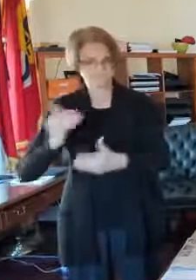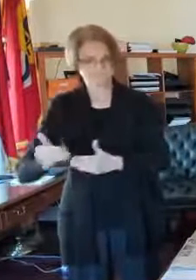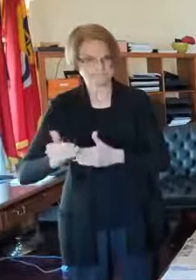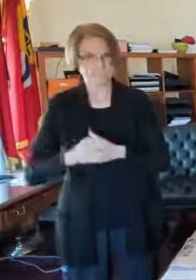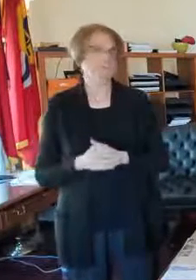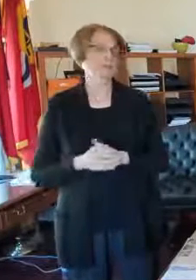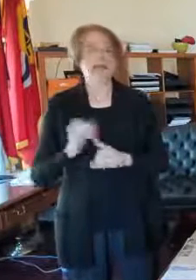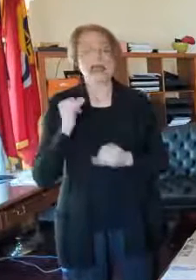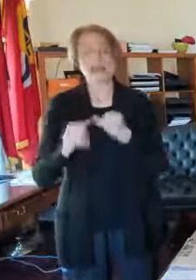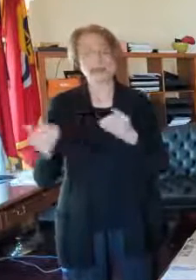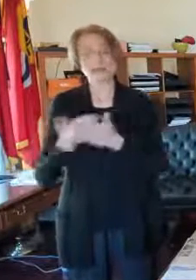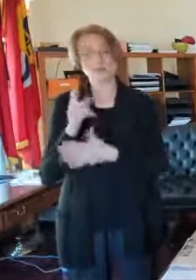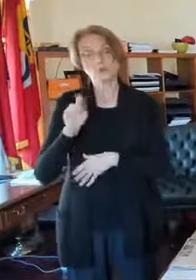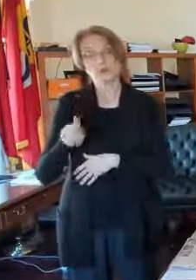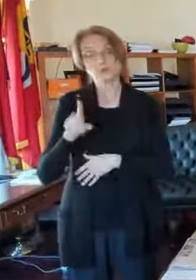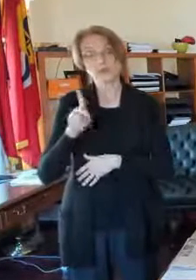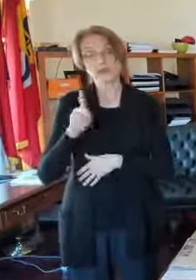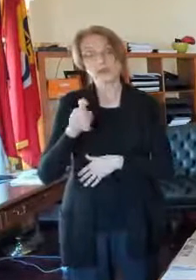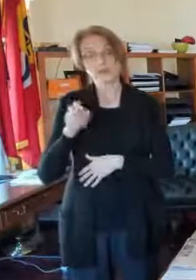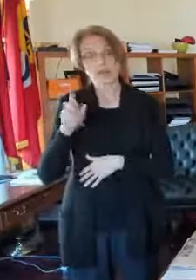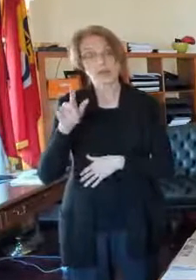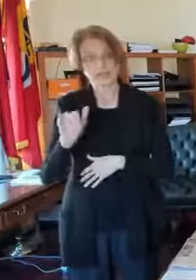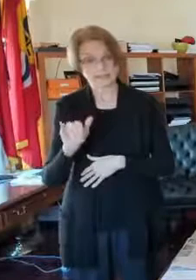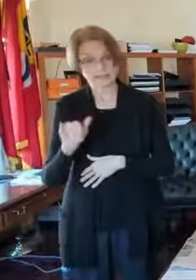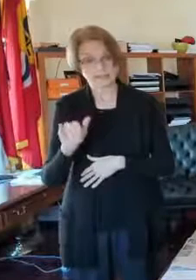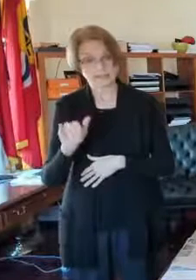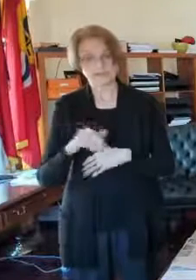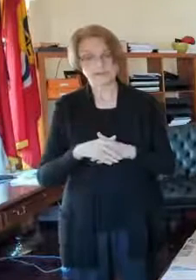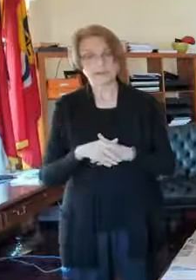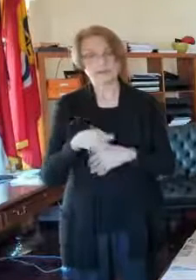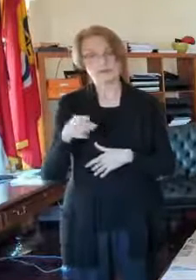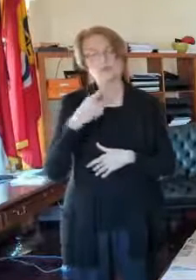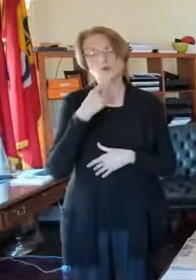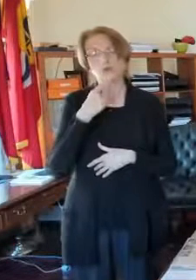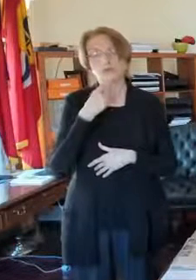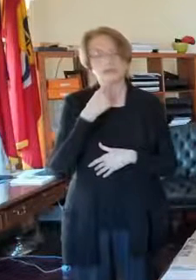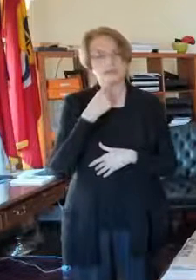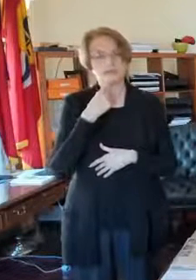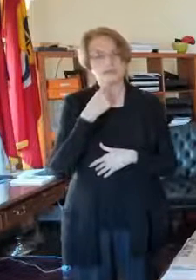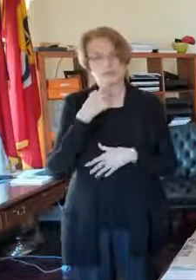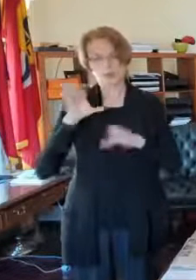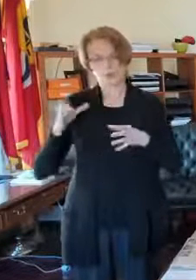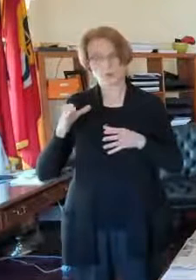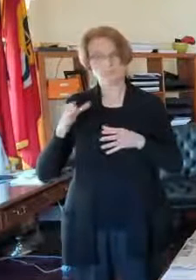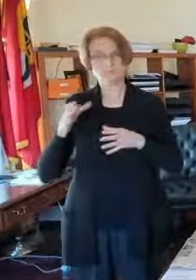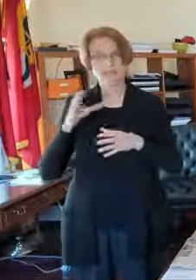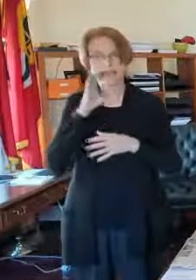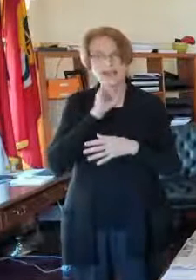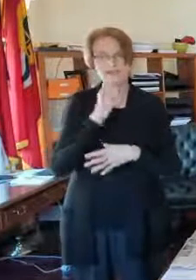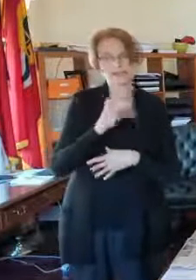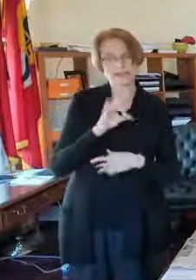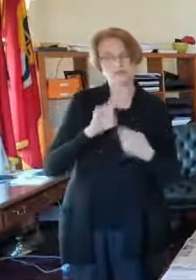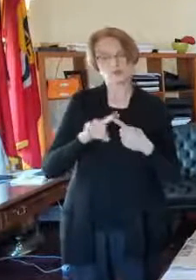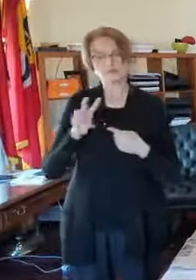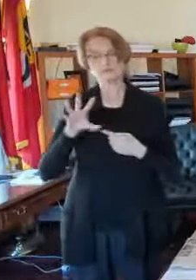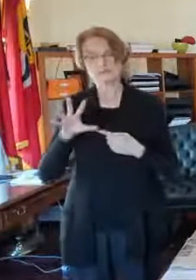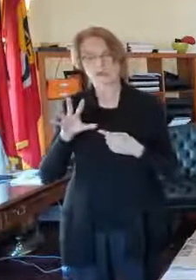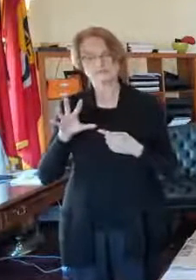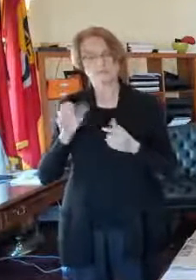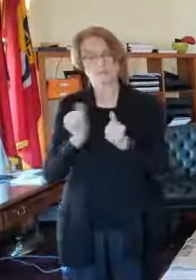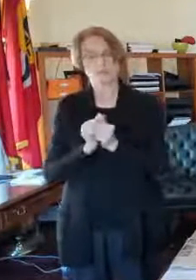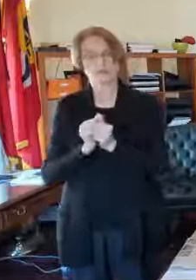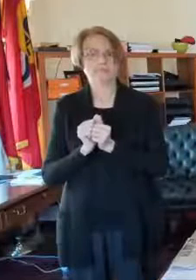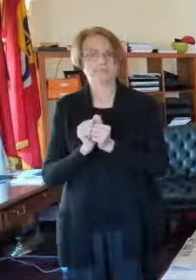last new question of the day, Kimberly is asking, you mentioned the population group of 18 to 65 in St. Louis with underlying